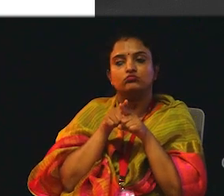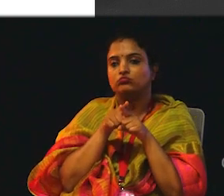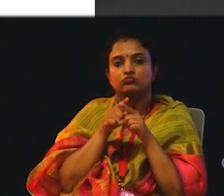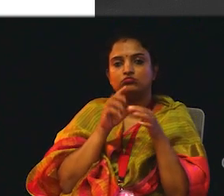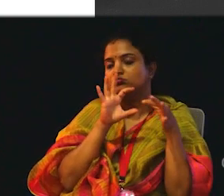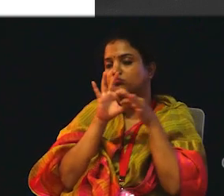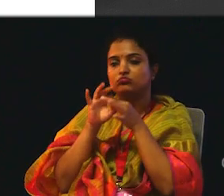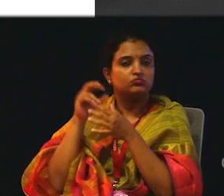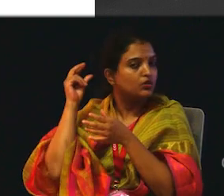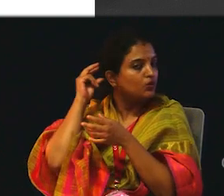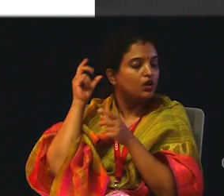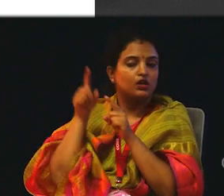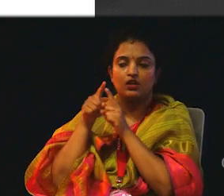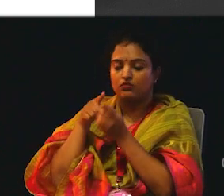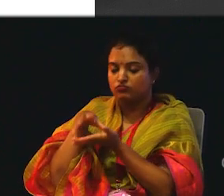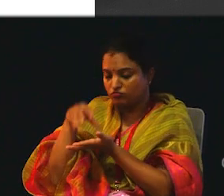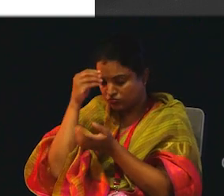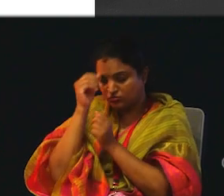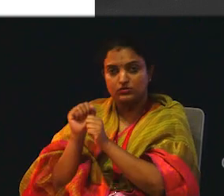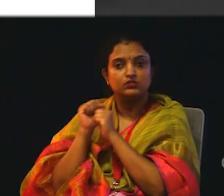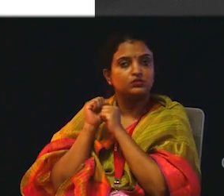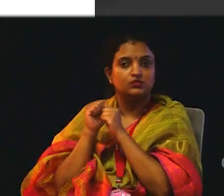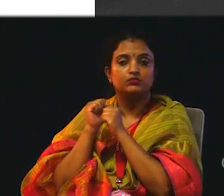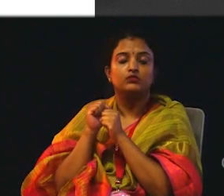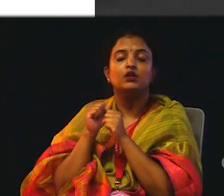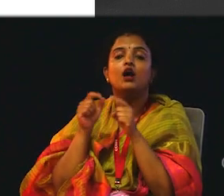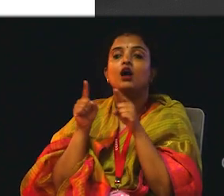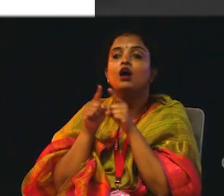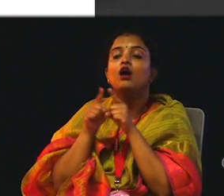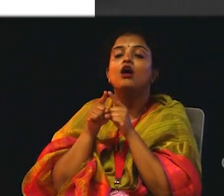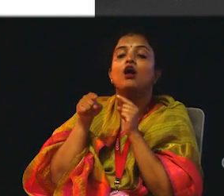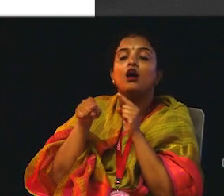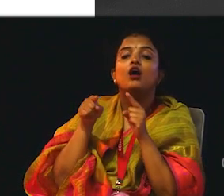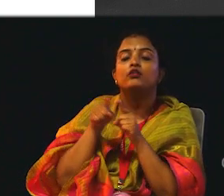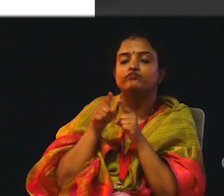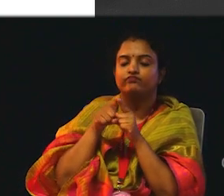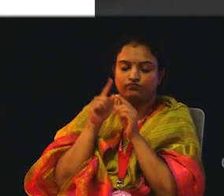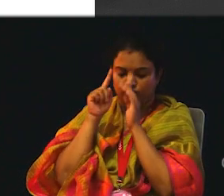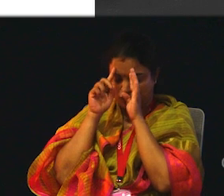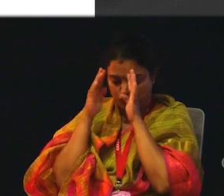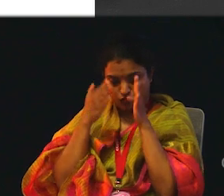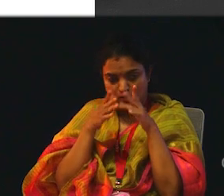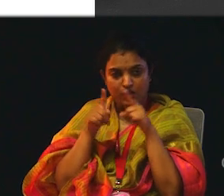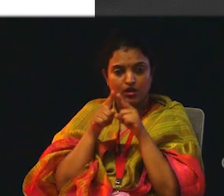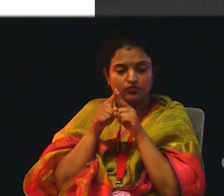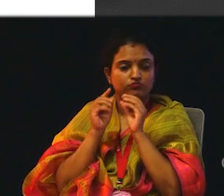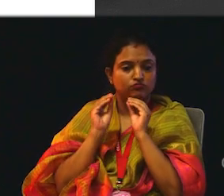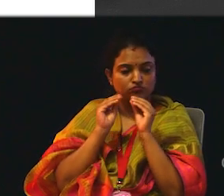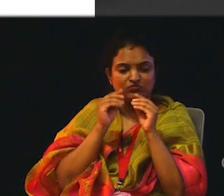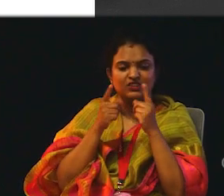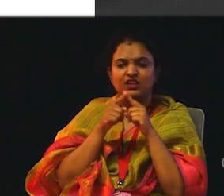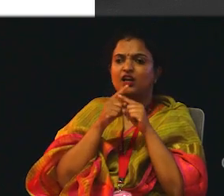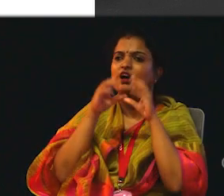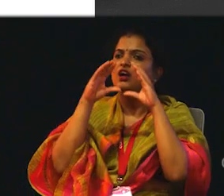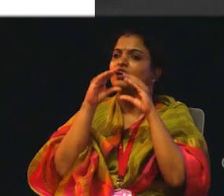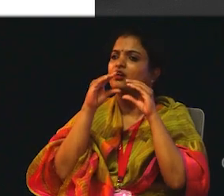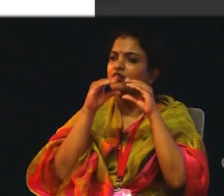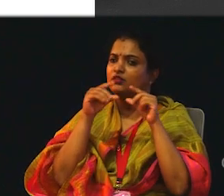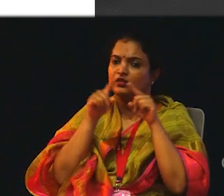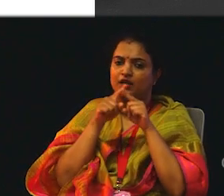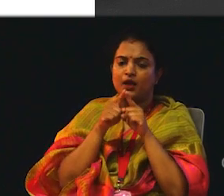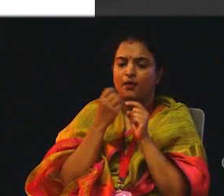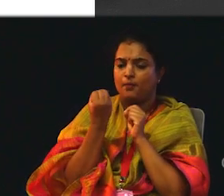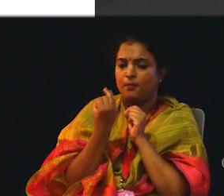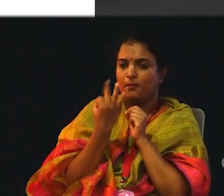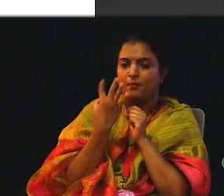cognitive skills. Teachers focused on simplifying the curriculum, reducing complex math